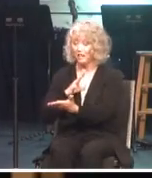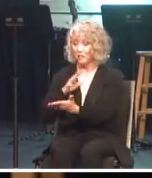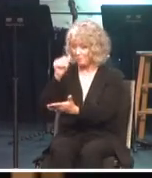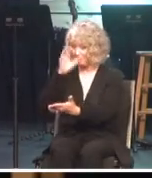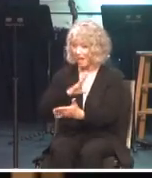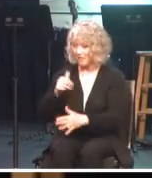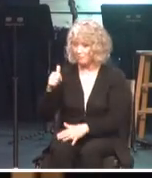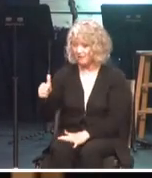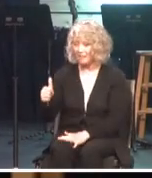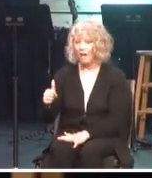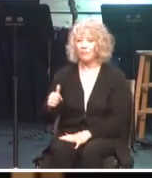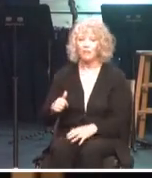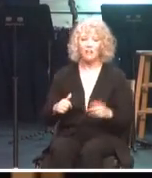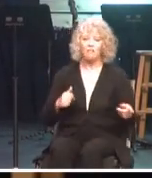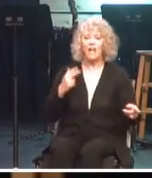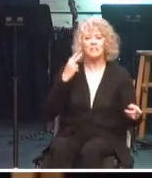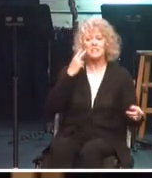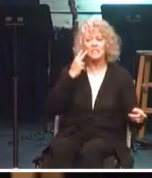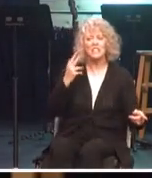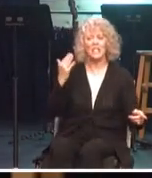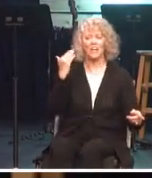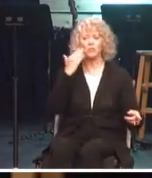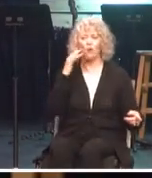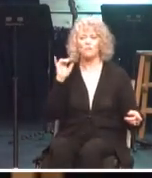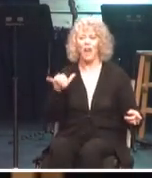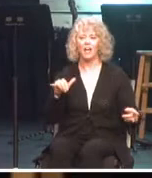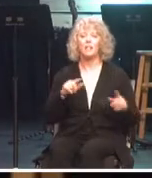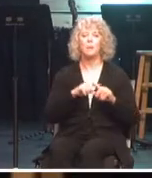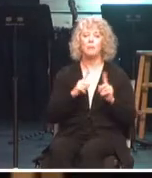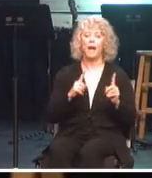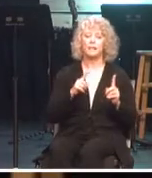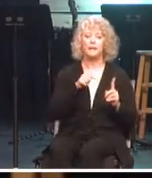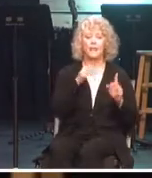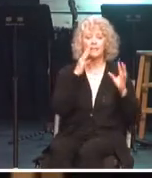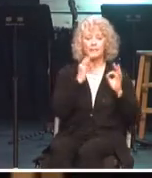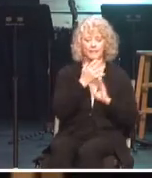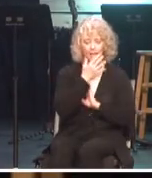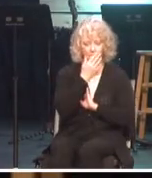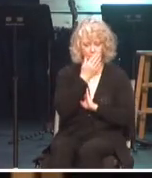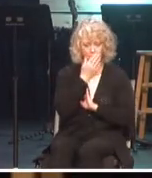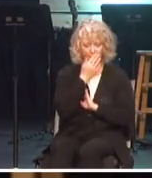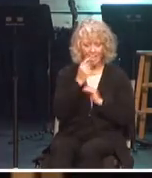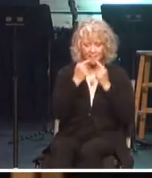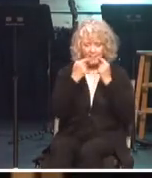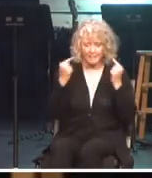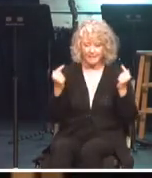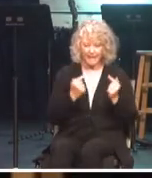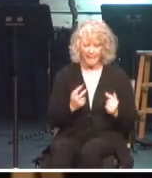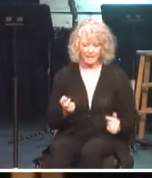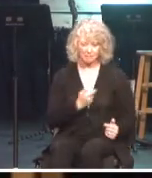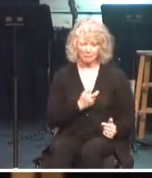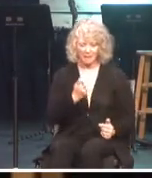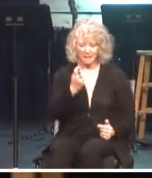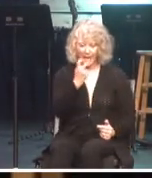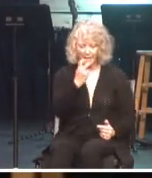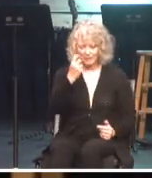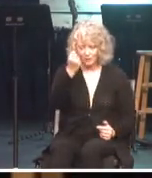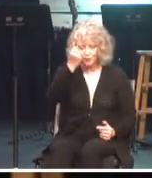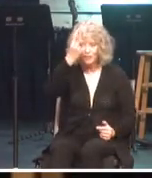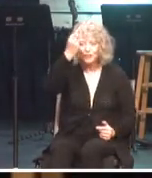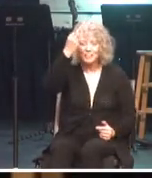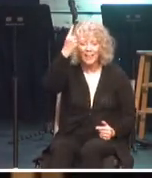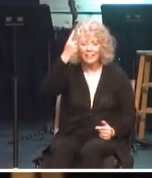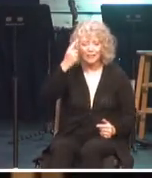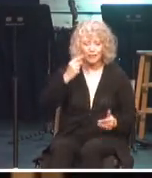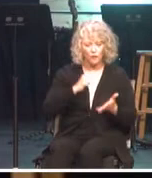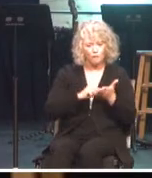But here's the conclusion they can come up with. In their sin, blinded by their sin, here's what they can say. Look at verse 42.